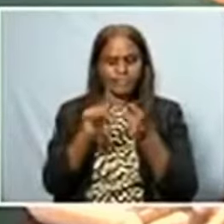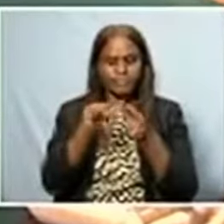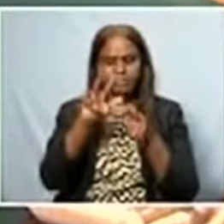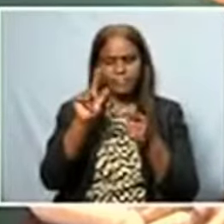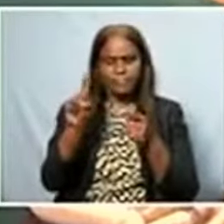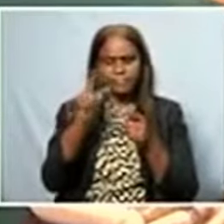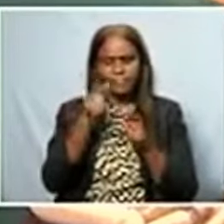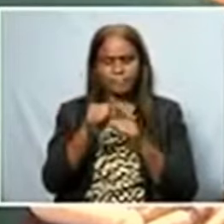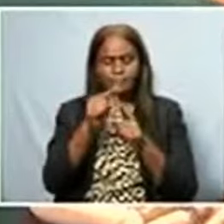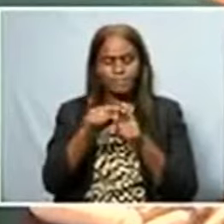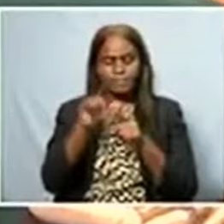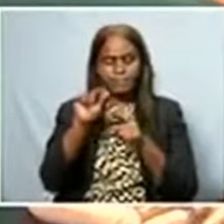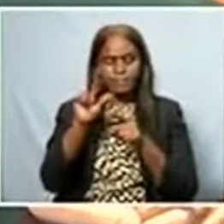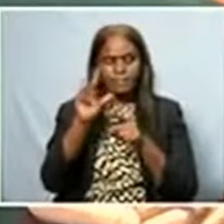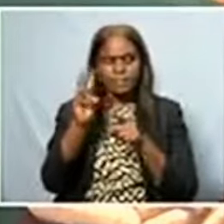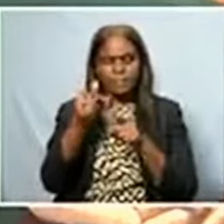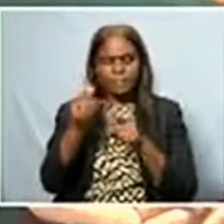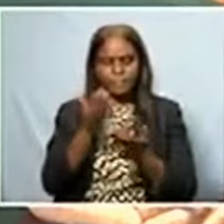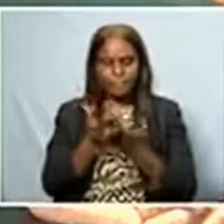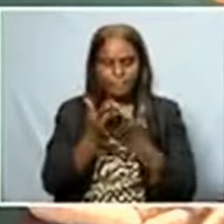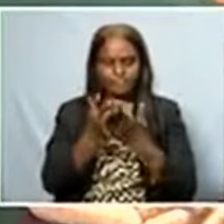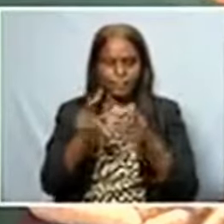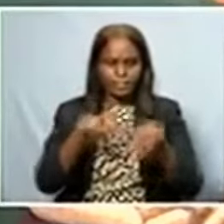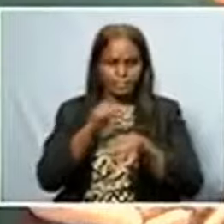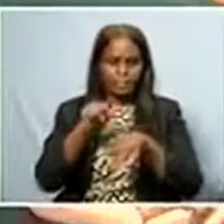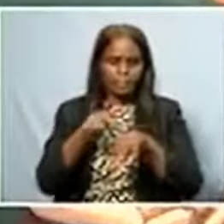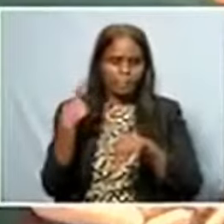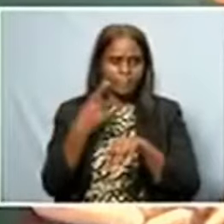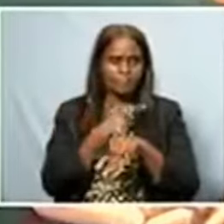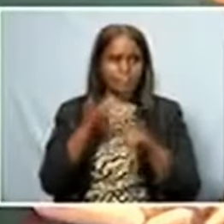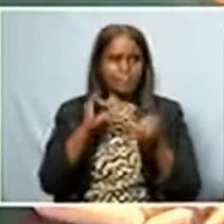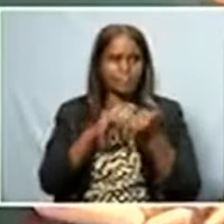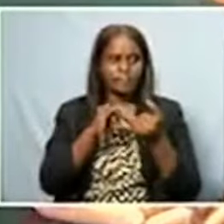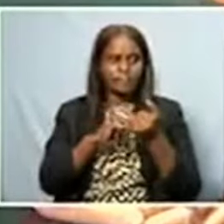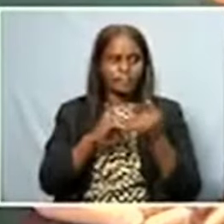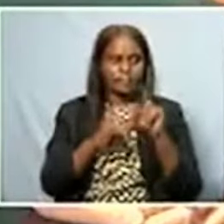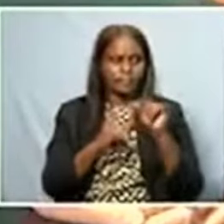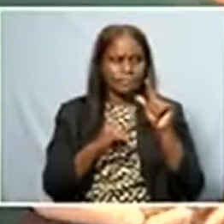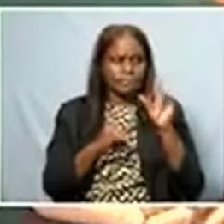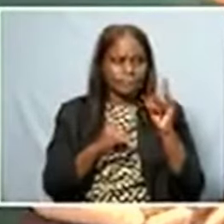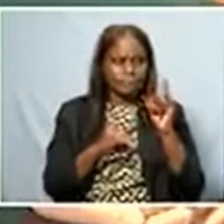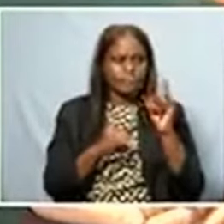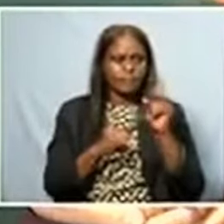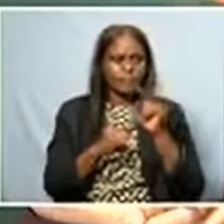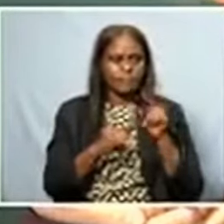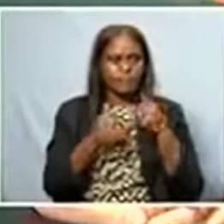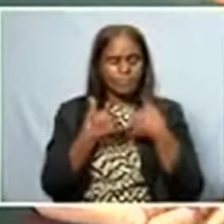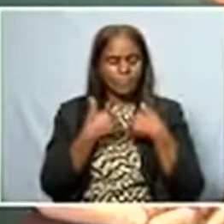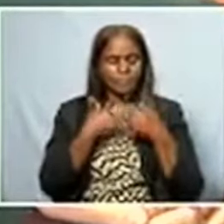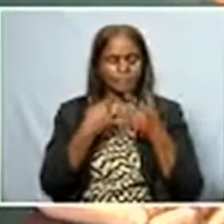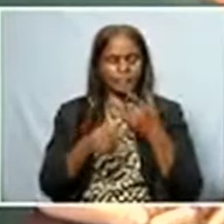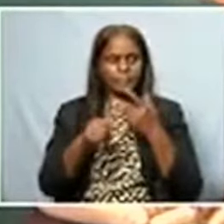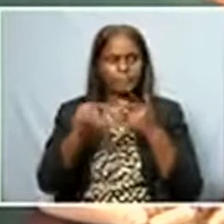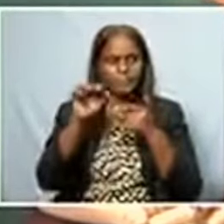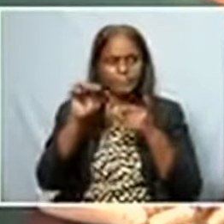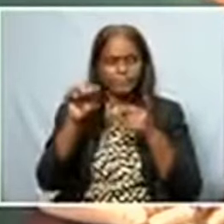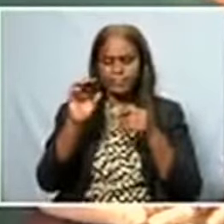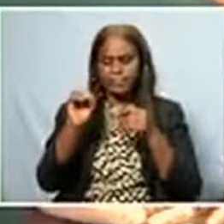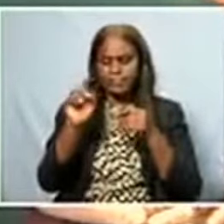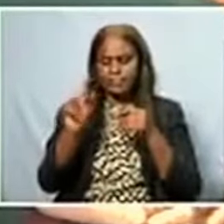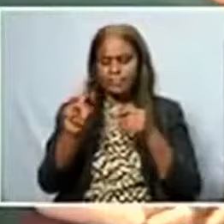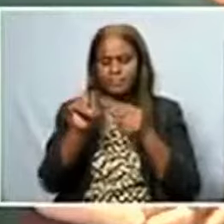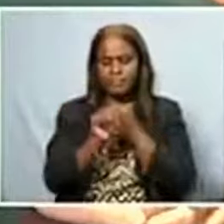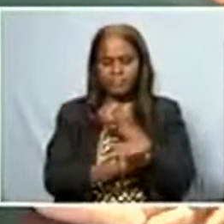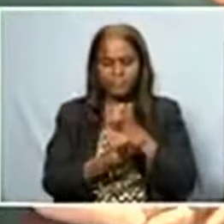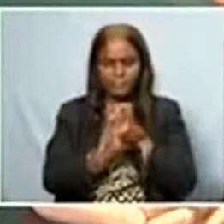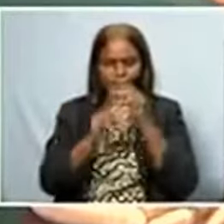2026 presented to the National Assembly September 2026 was considering Head 01 State House,